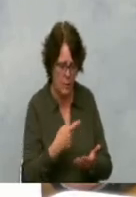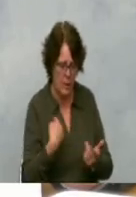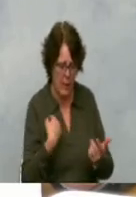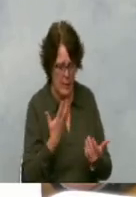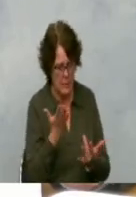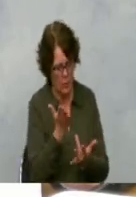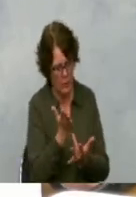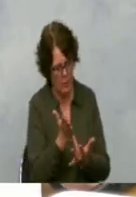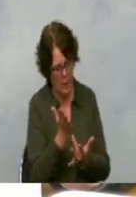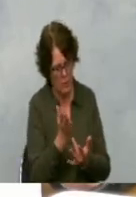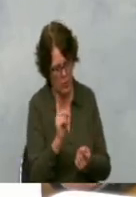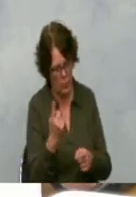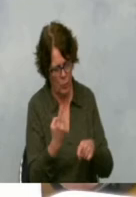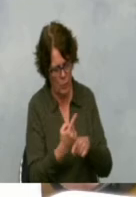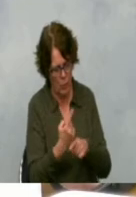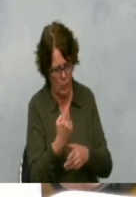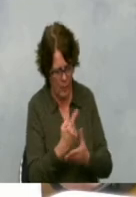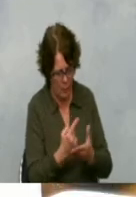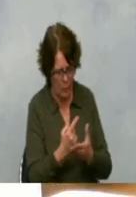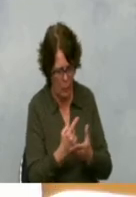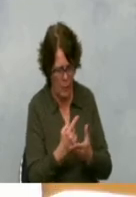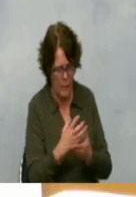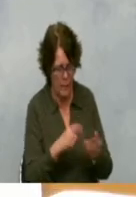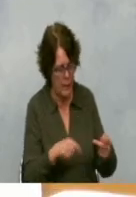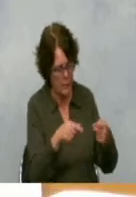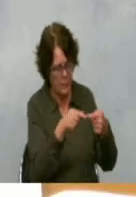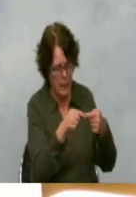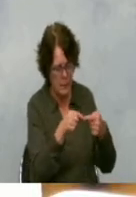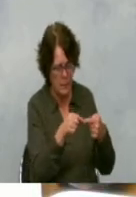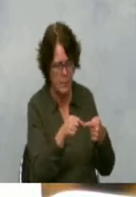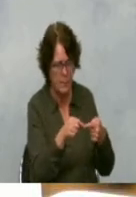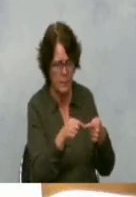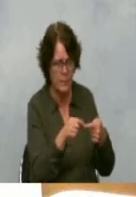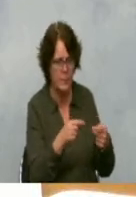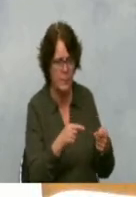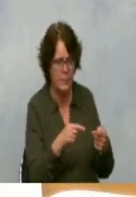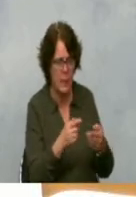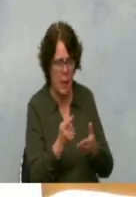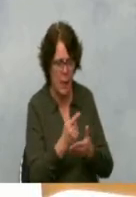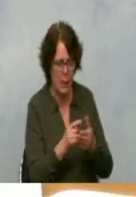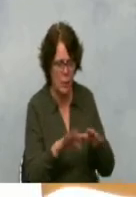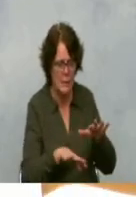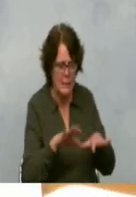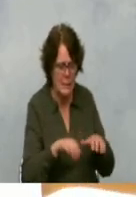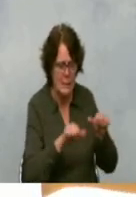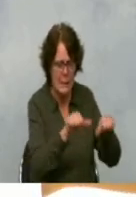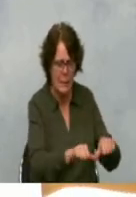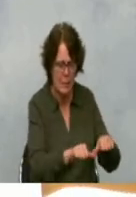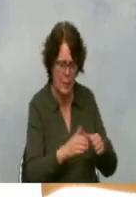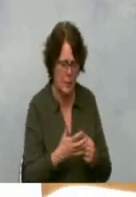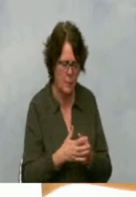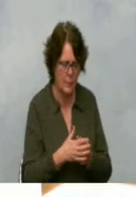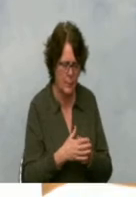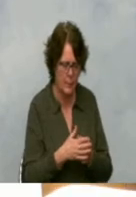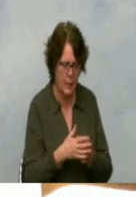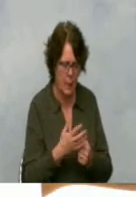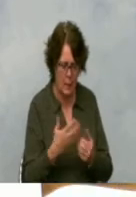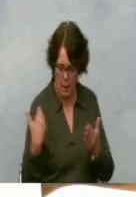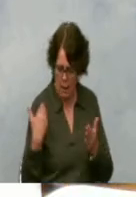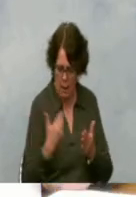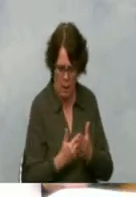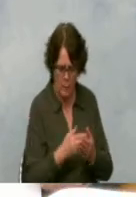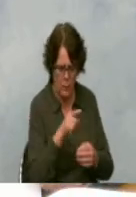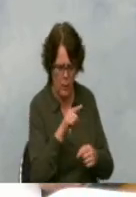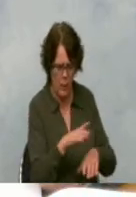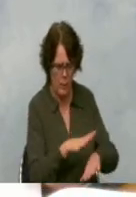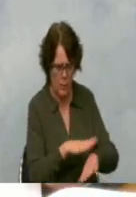talking about here. Then we get to an item which is about settlement. Now, the things that have come up to this point all made